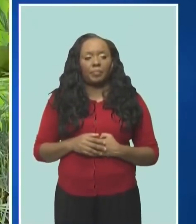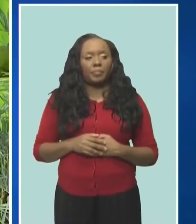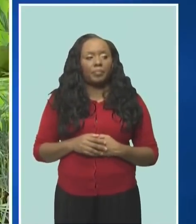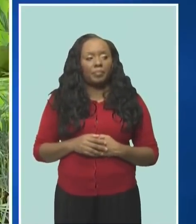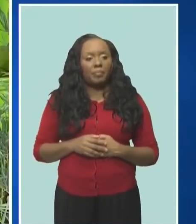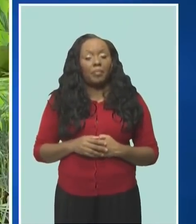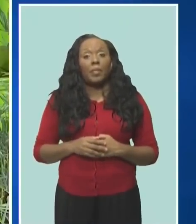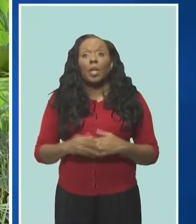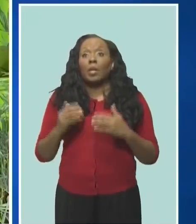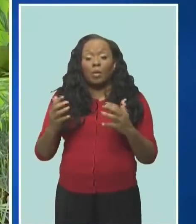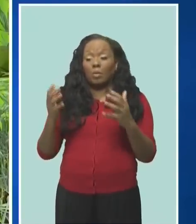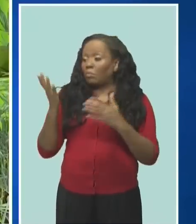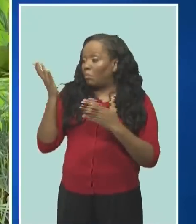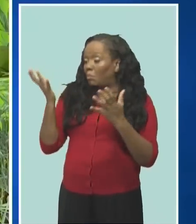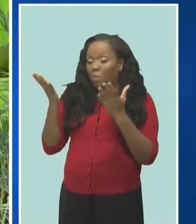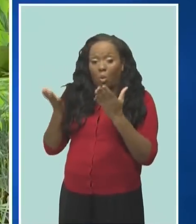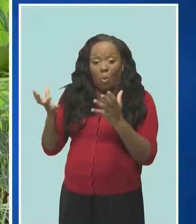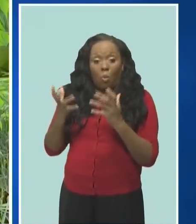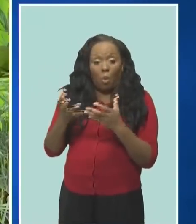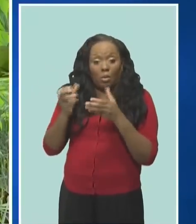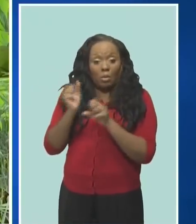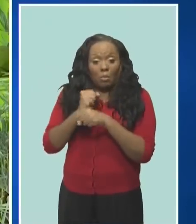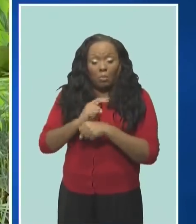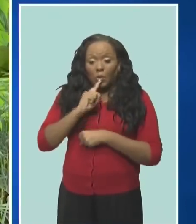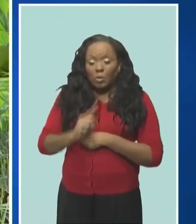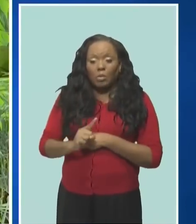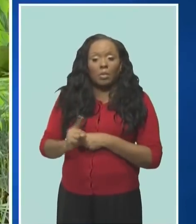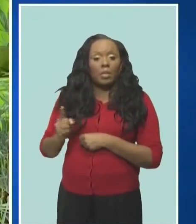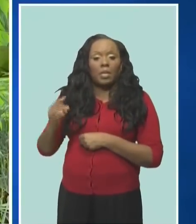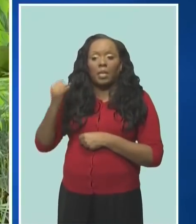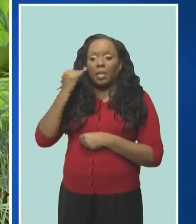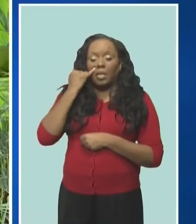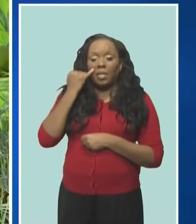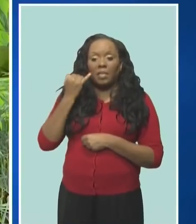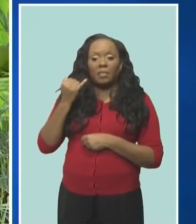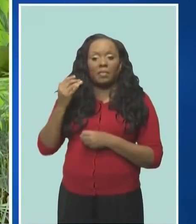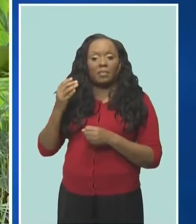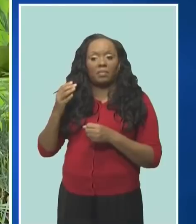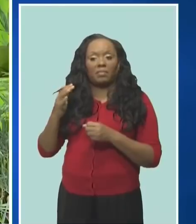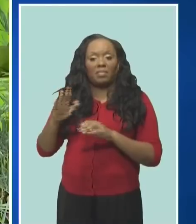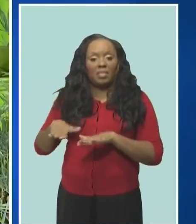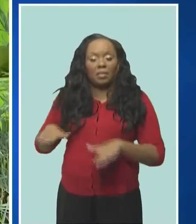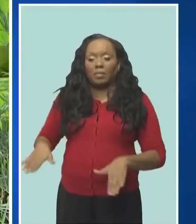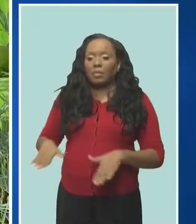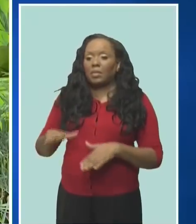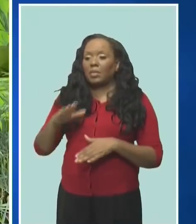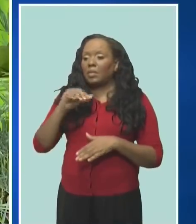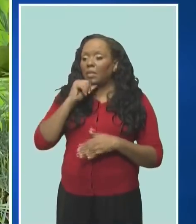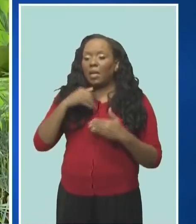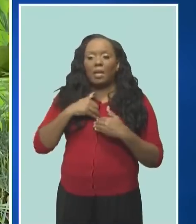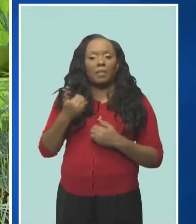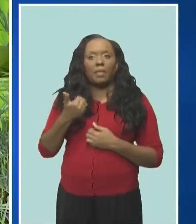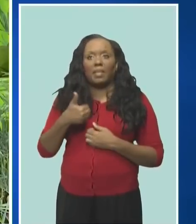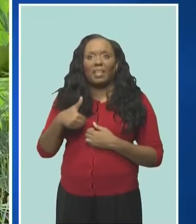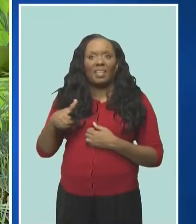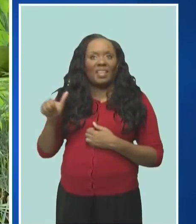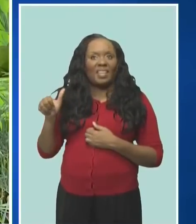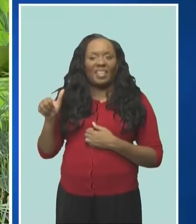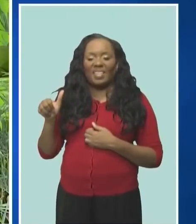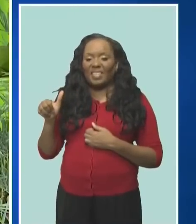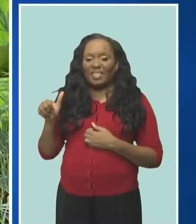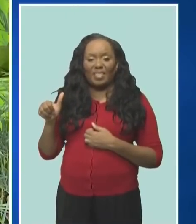that students leaving the school system, if they don't have anything else, let's ensure that they are